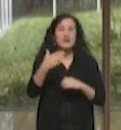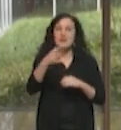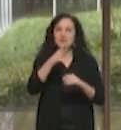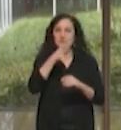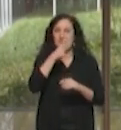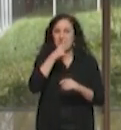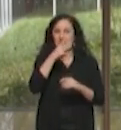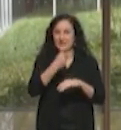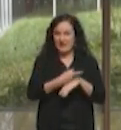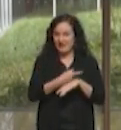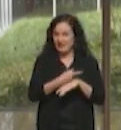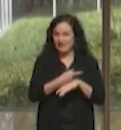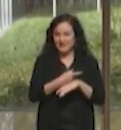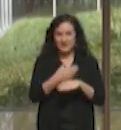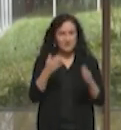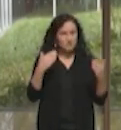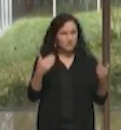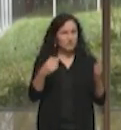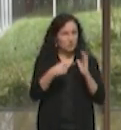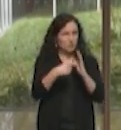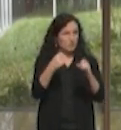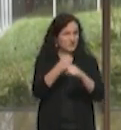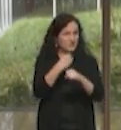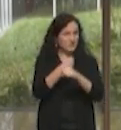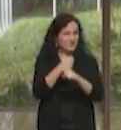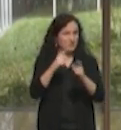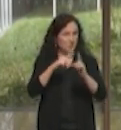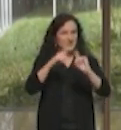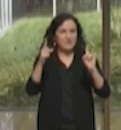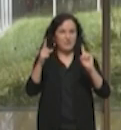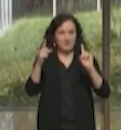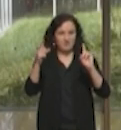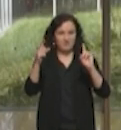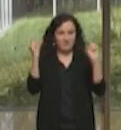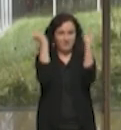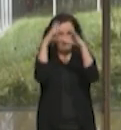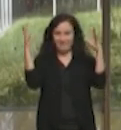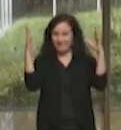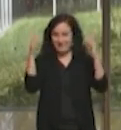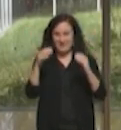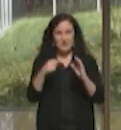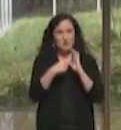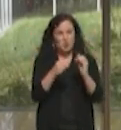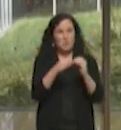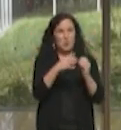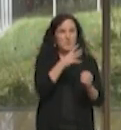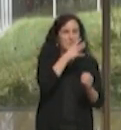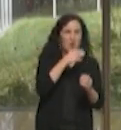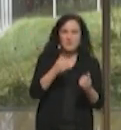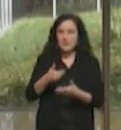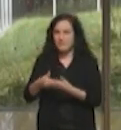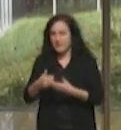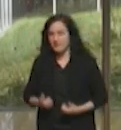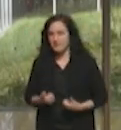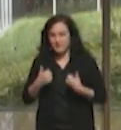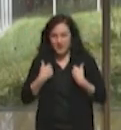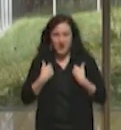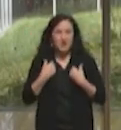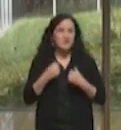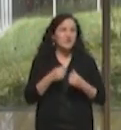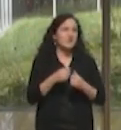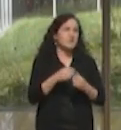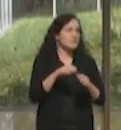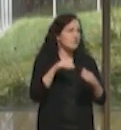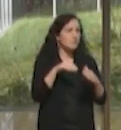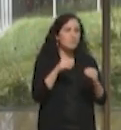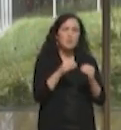Day, let us show statistics that show a different picture. Let us show that more moms and babies have survived. Let us show that more people have